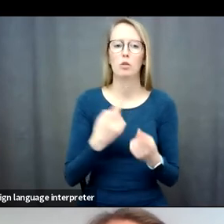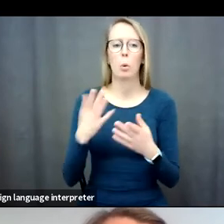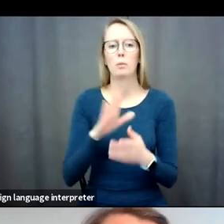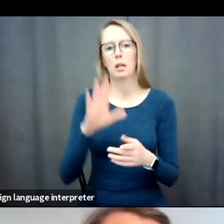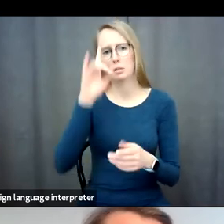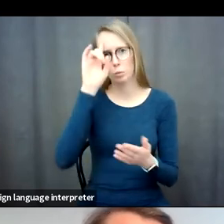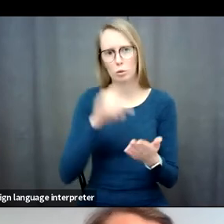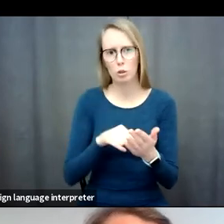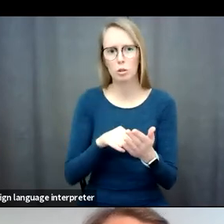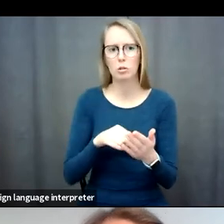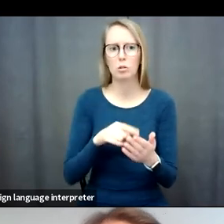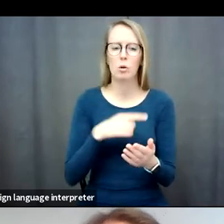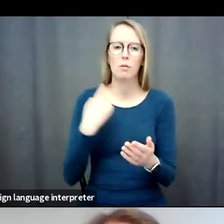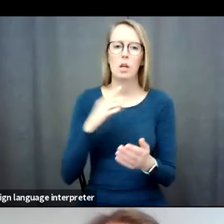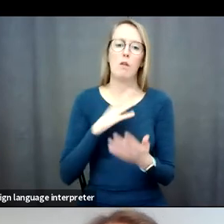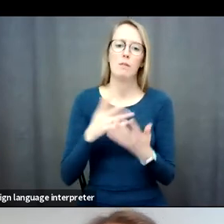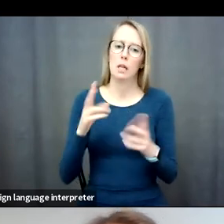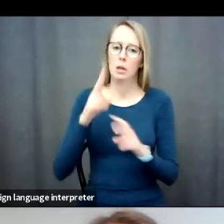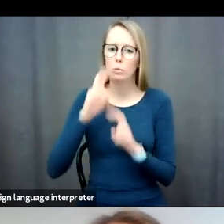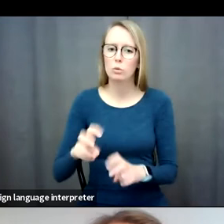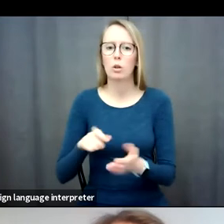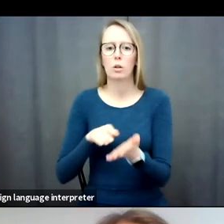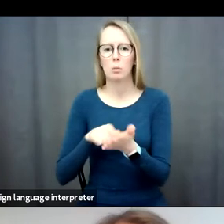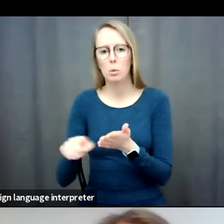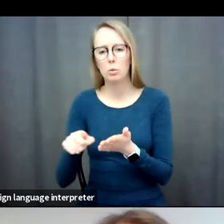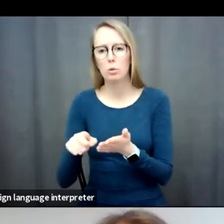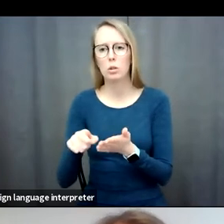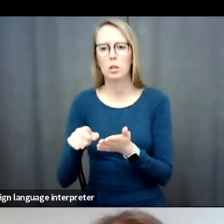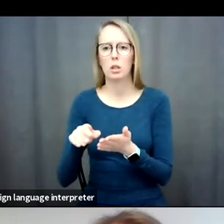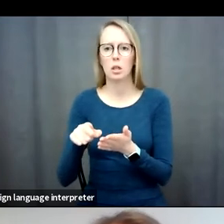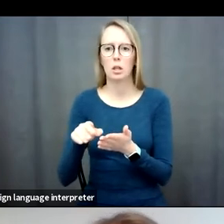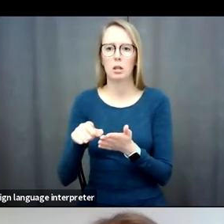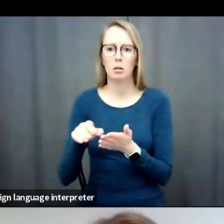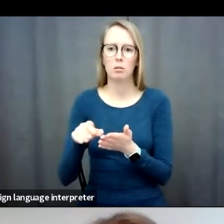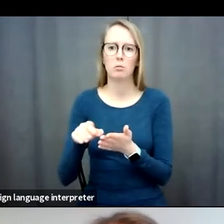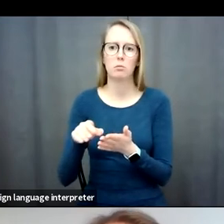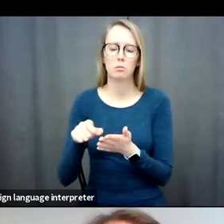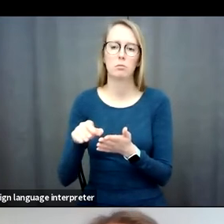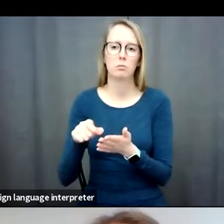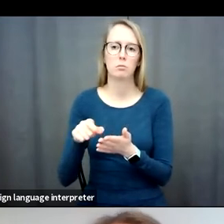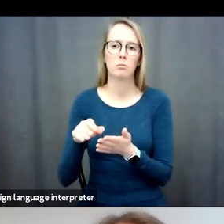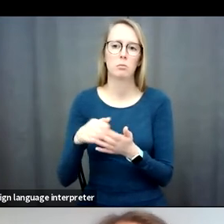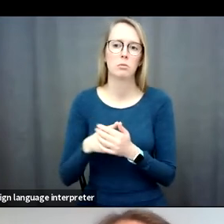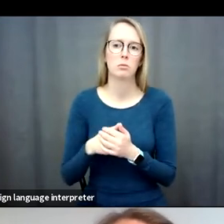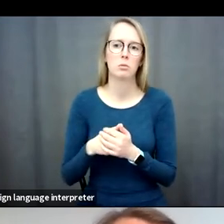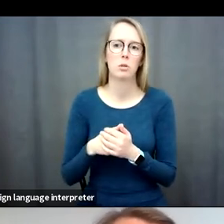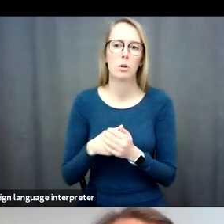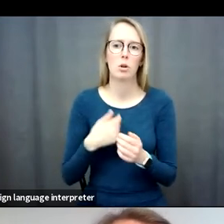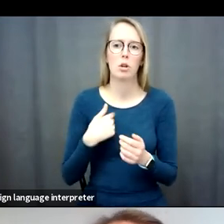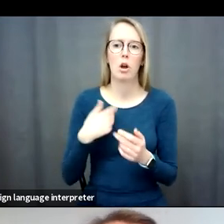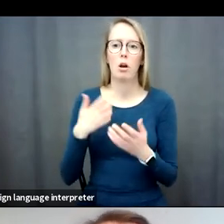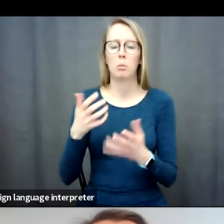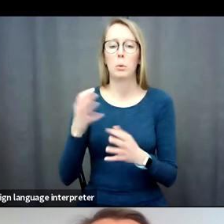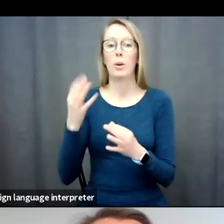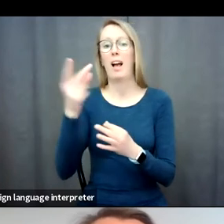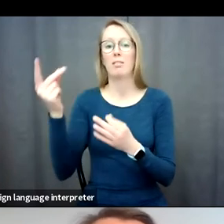of investigations and reports, even in Norway, that says, and I don't know about the other Nordic